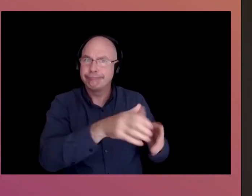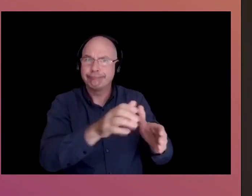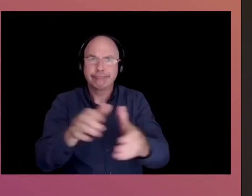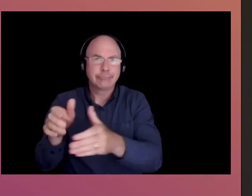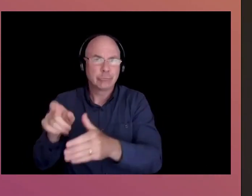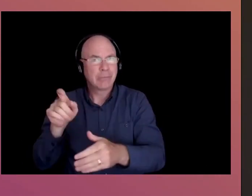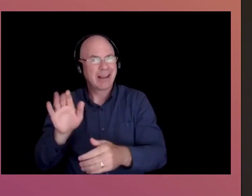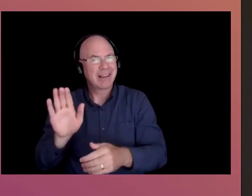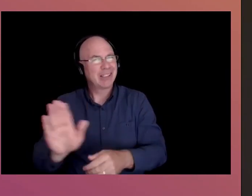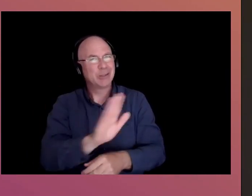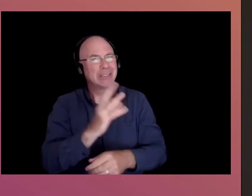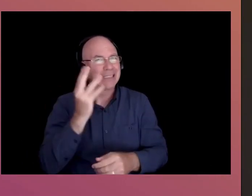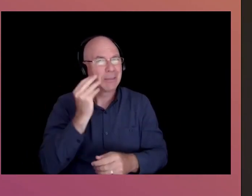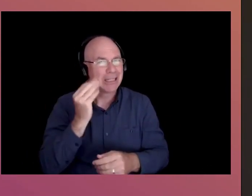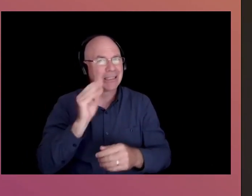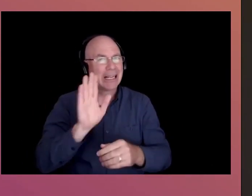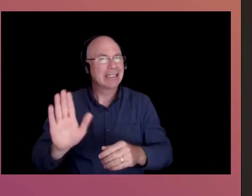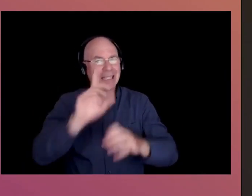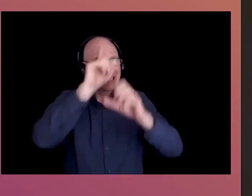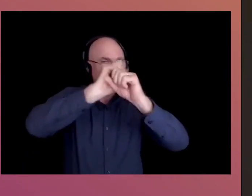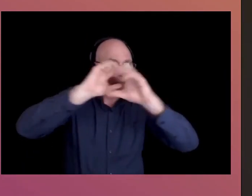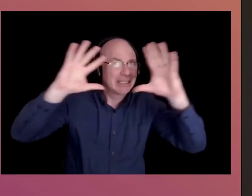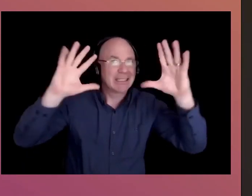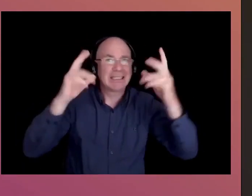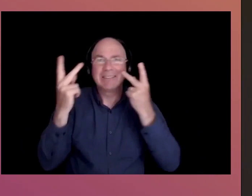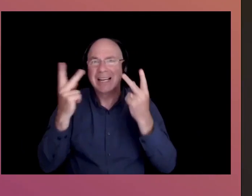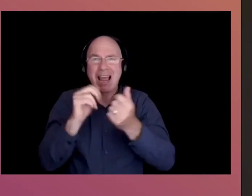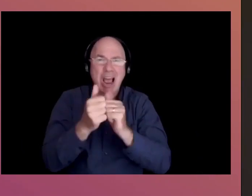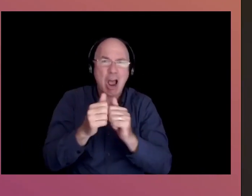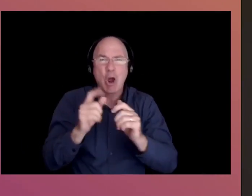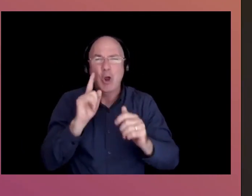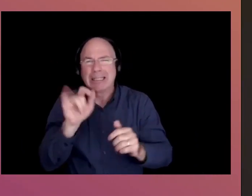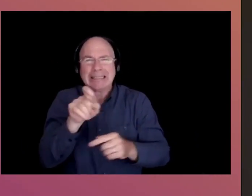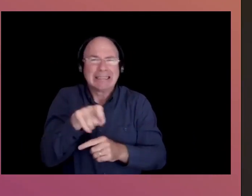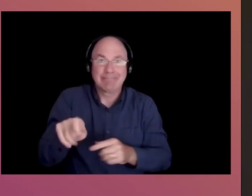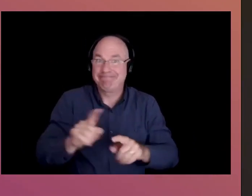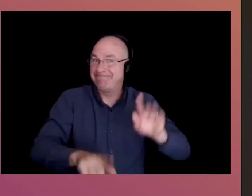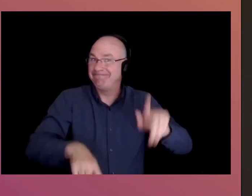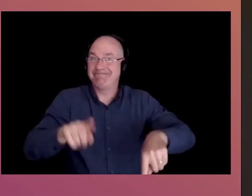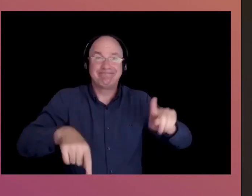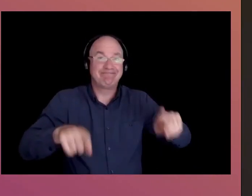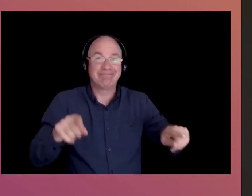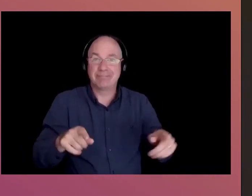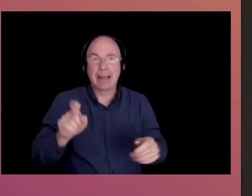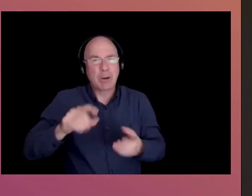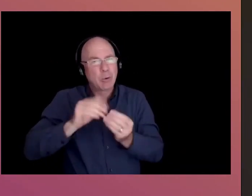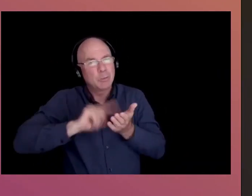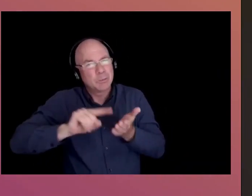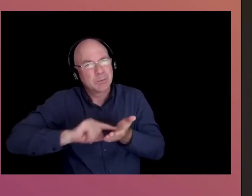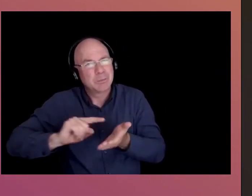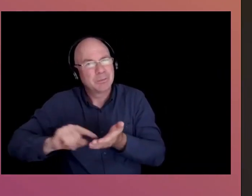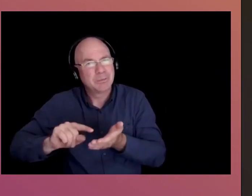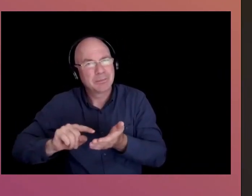different perception and needs. So we need to, you know, do research their